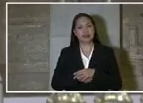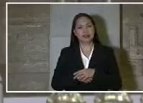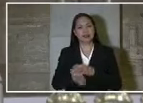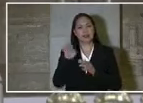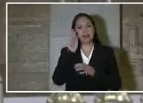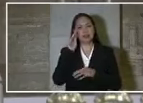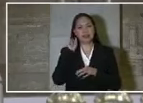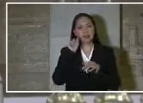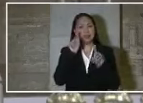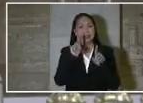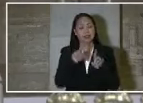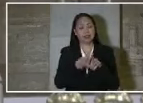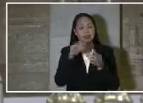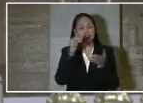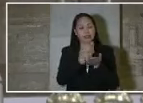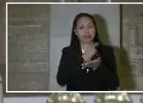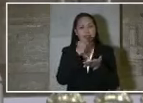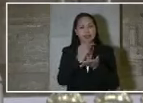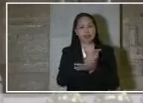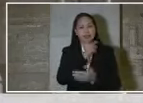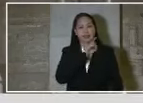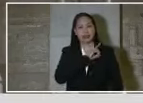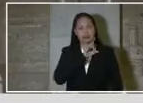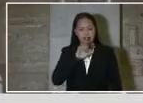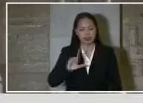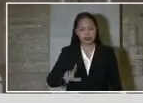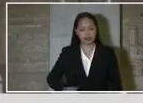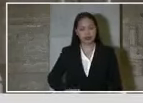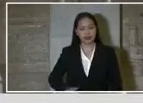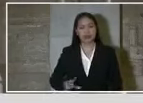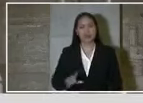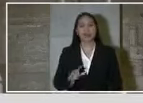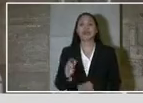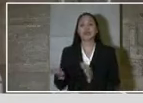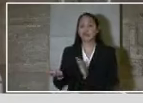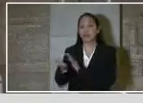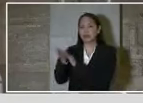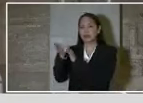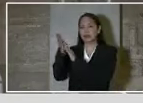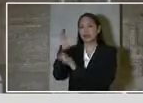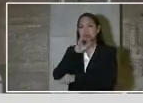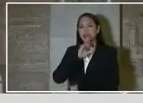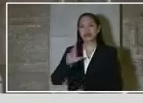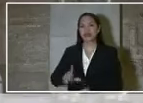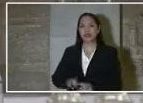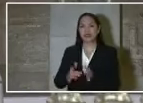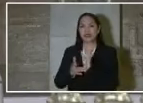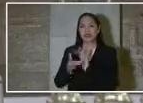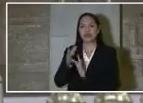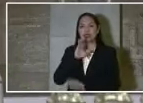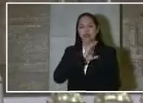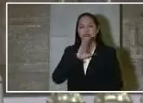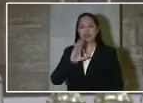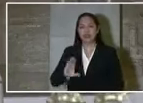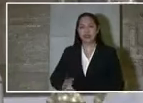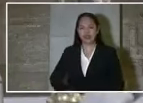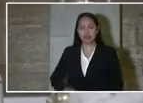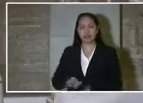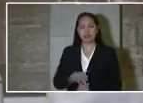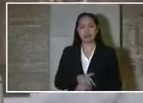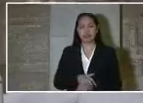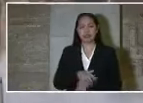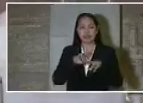Brothers and sisters, the Gospel of the Lord. Praise to you, Lord Jesus Christ. Please be